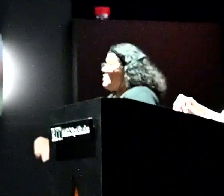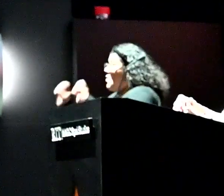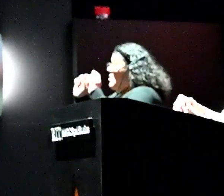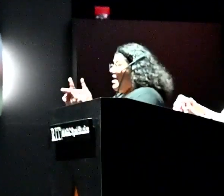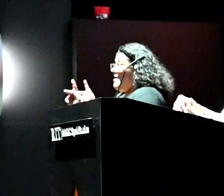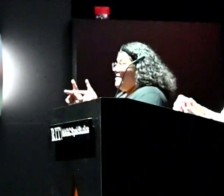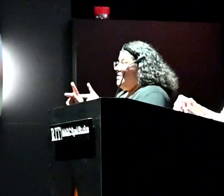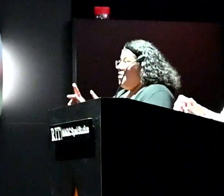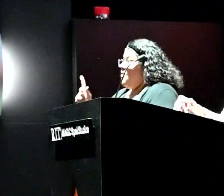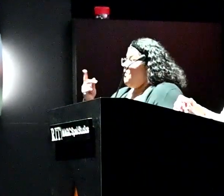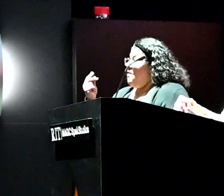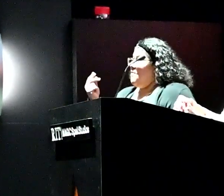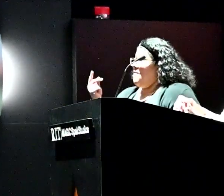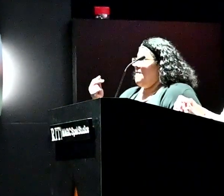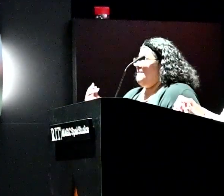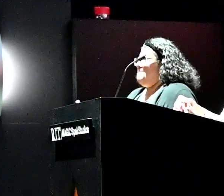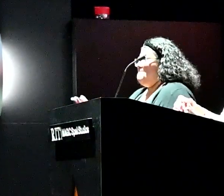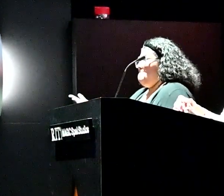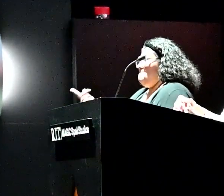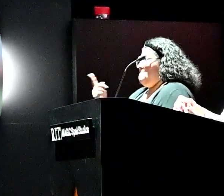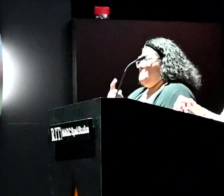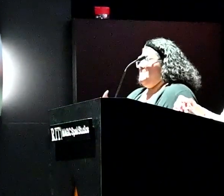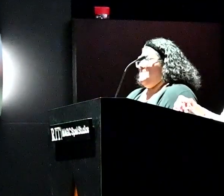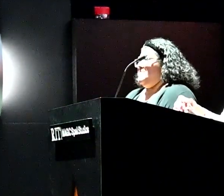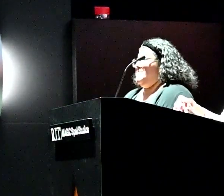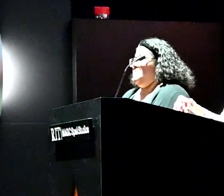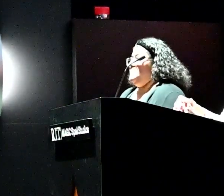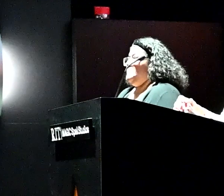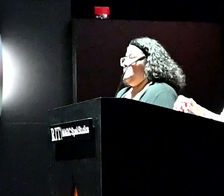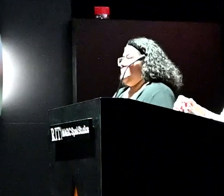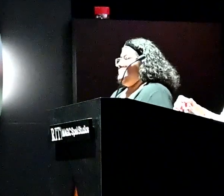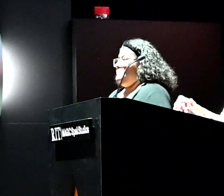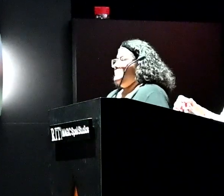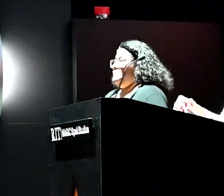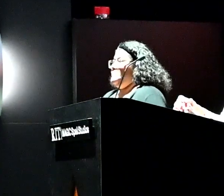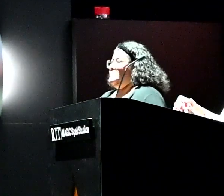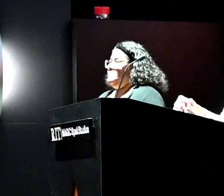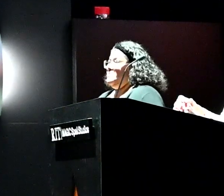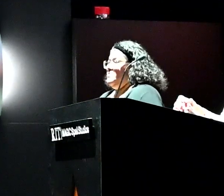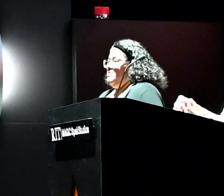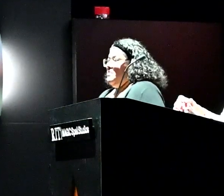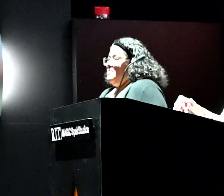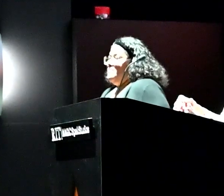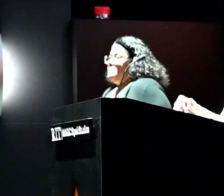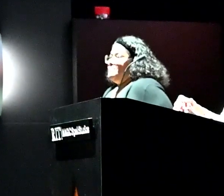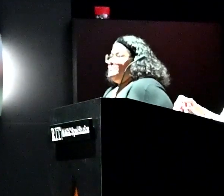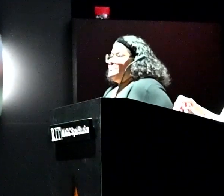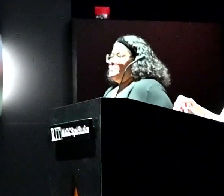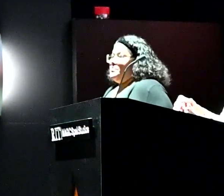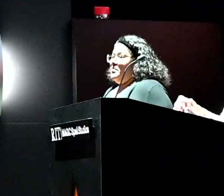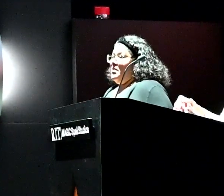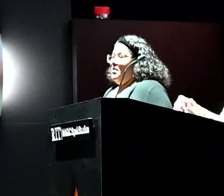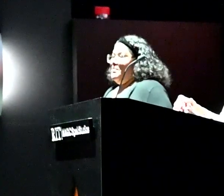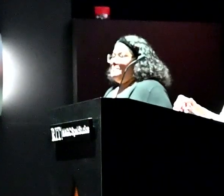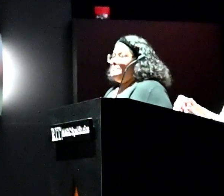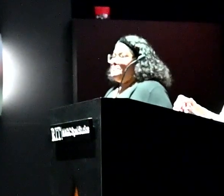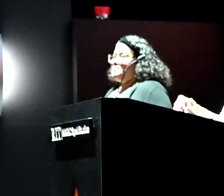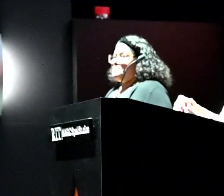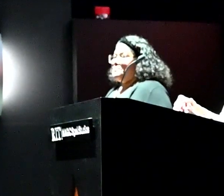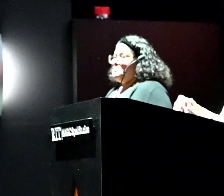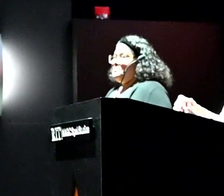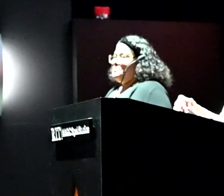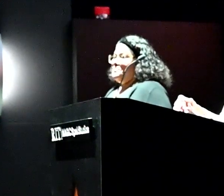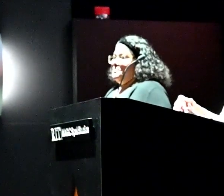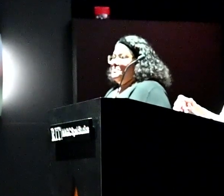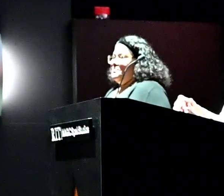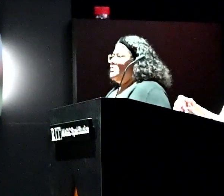Okay. Oh, we have one more. How do you kind of balance creativity as a hobby and kind of creativity as a career? And